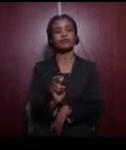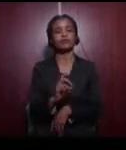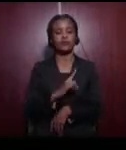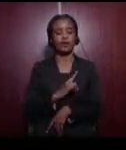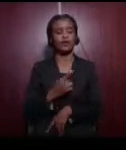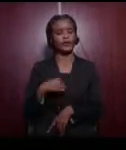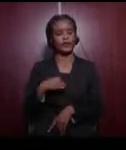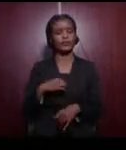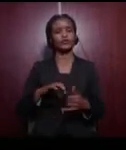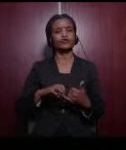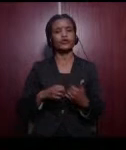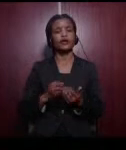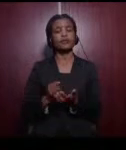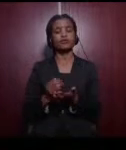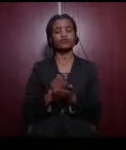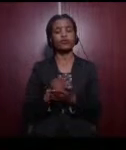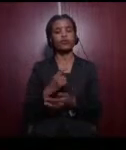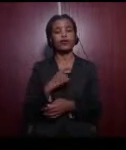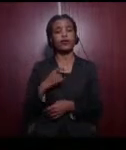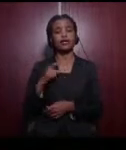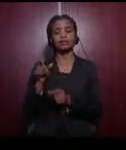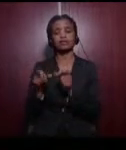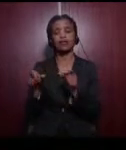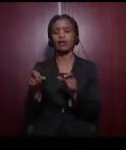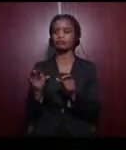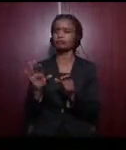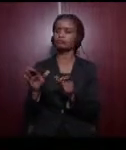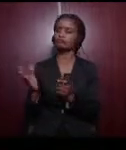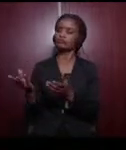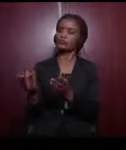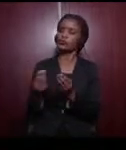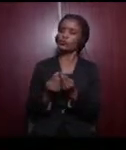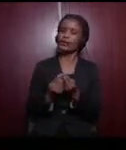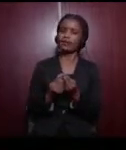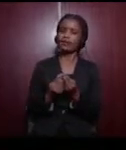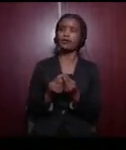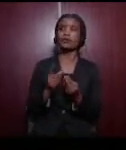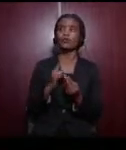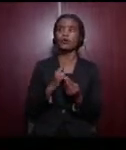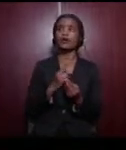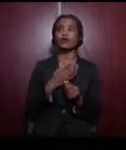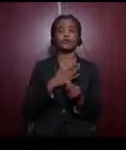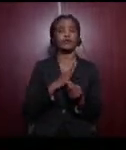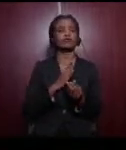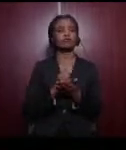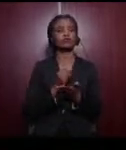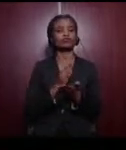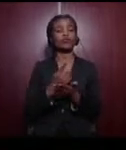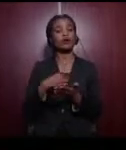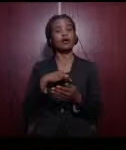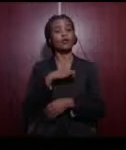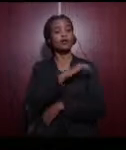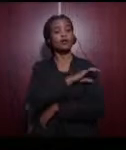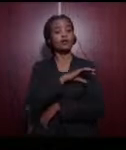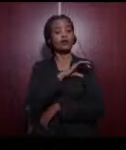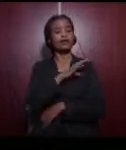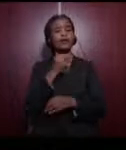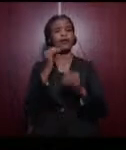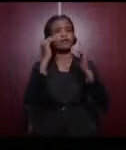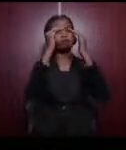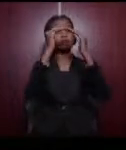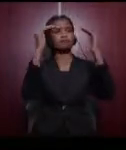hore re batla ho thusa clinic e kreye shelter because ba ha ona di funds. Re bereka